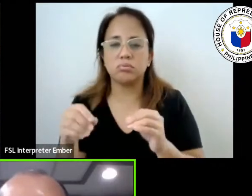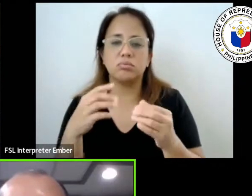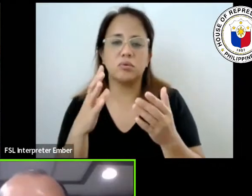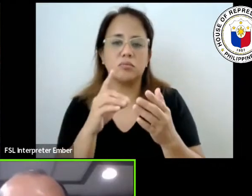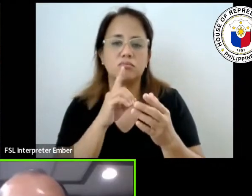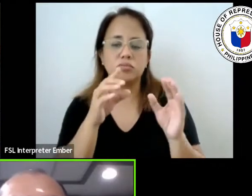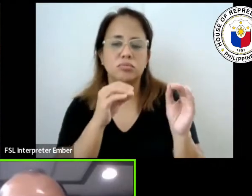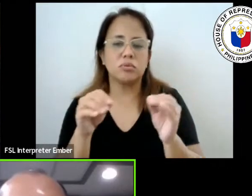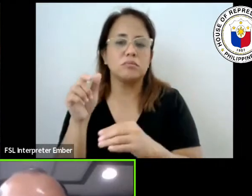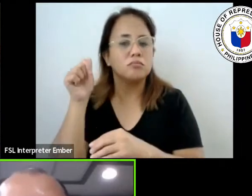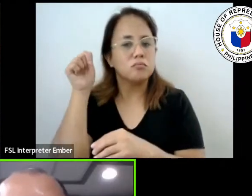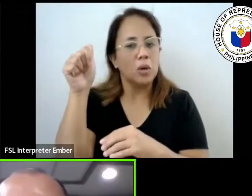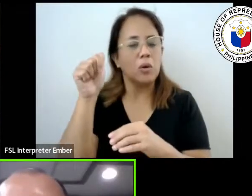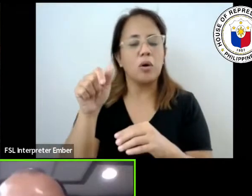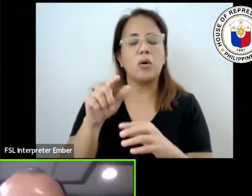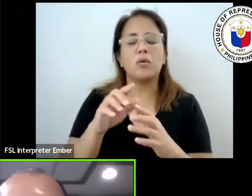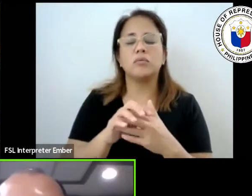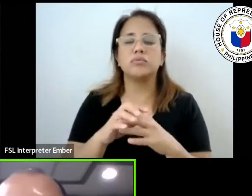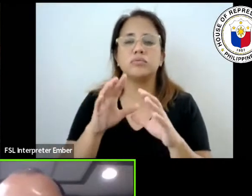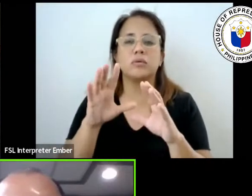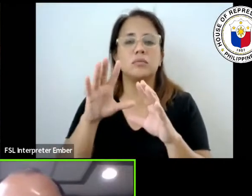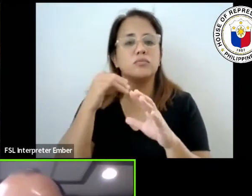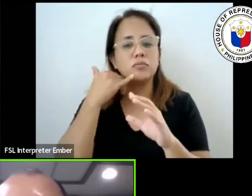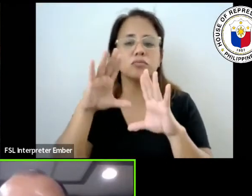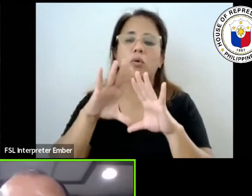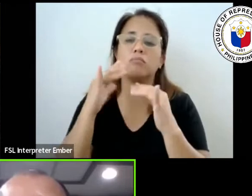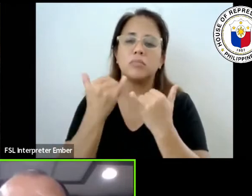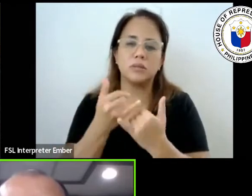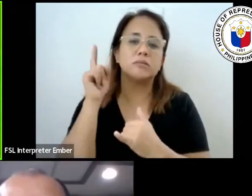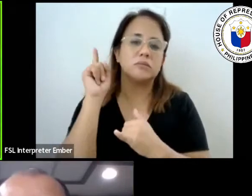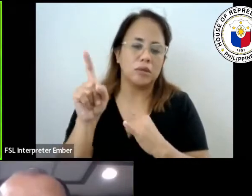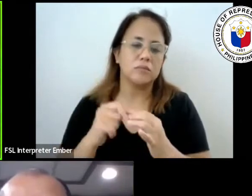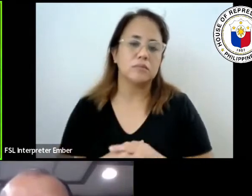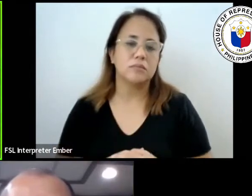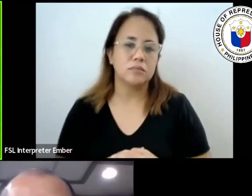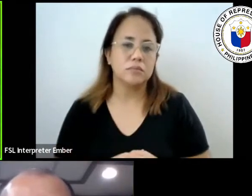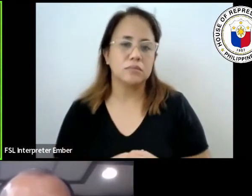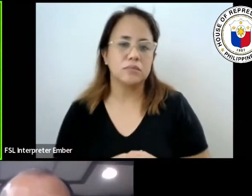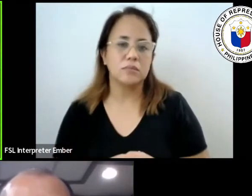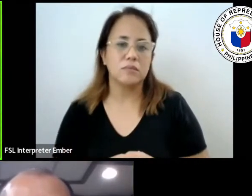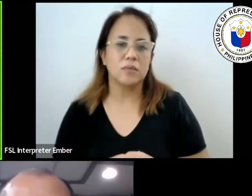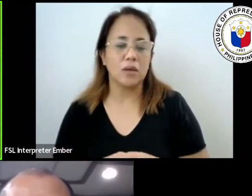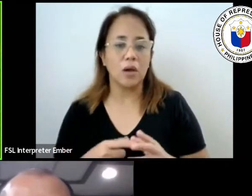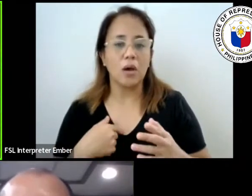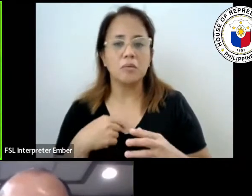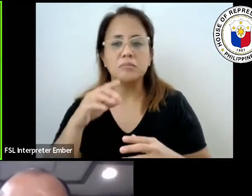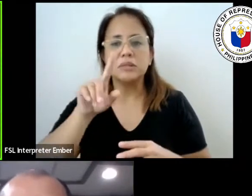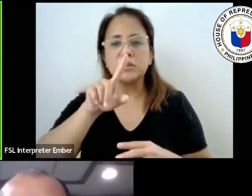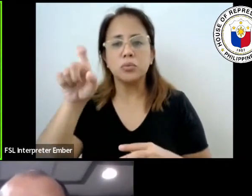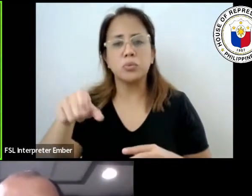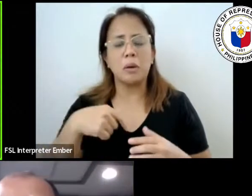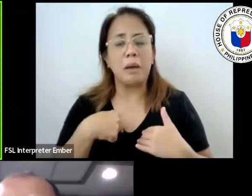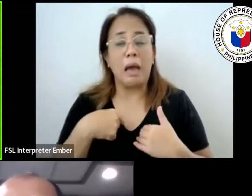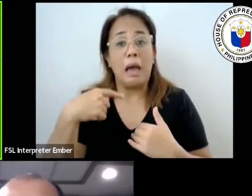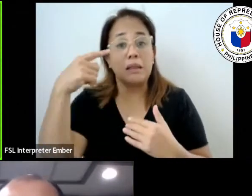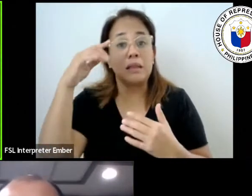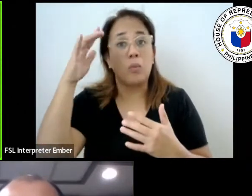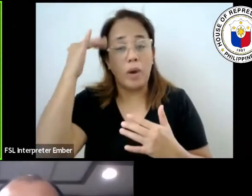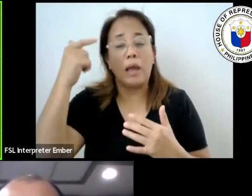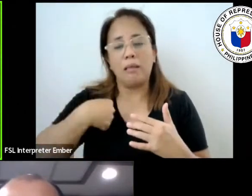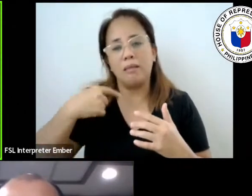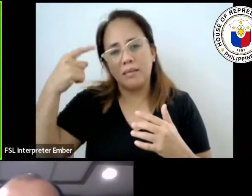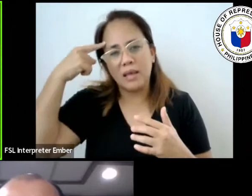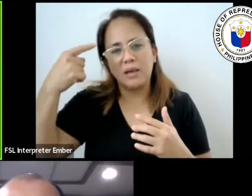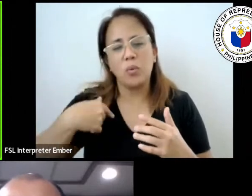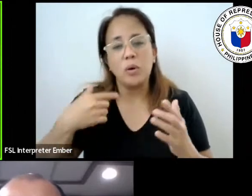actual operation of the telco industry, Mr. Chair. Yes, Deputy Commissioner, that's why I think yung ginagawa natin here